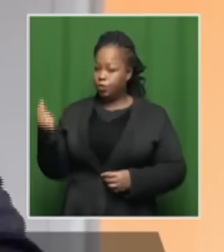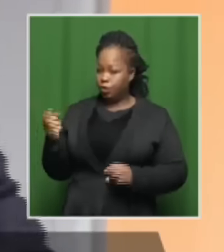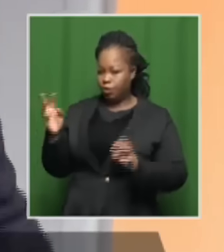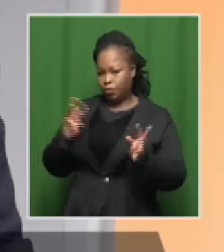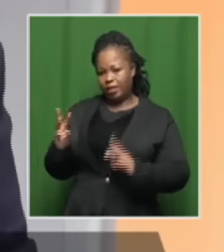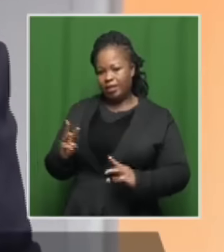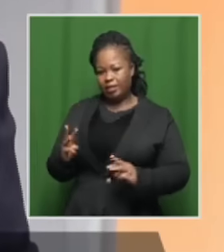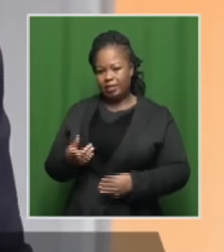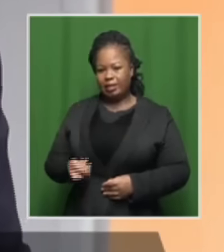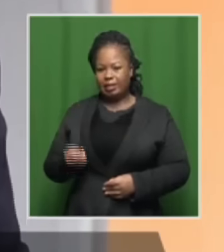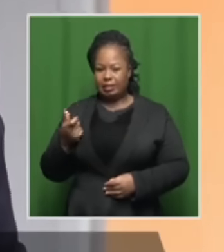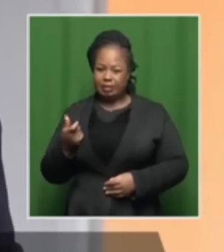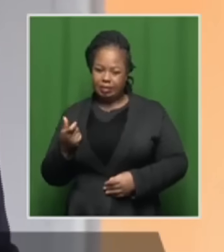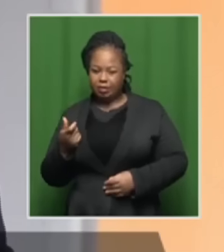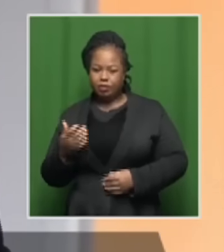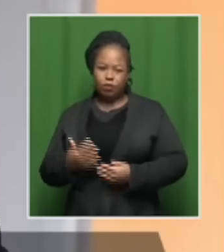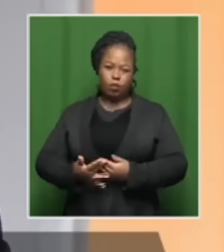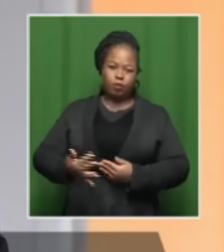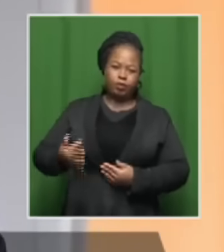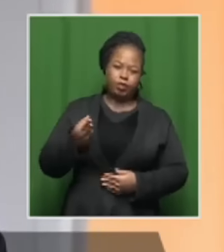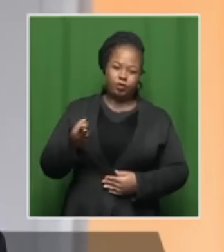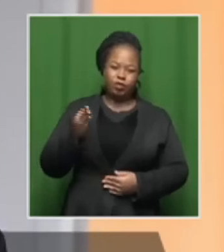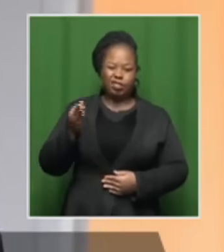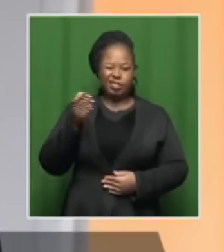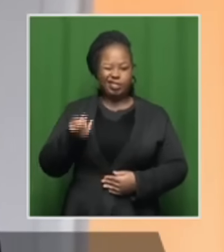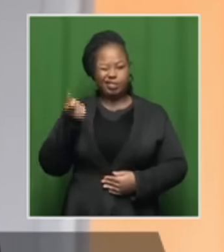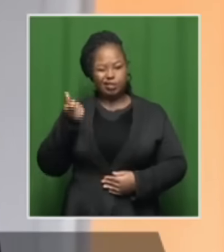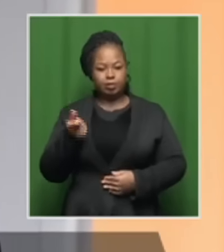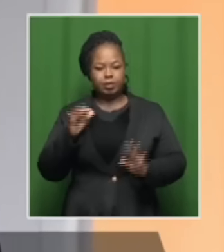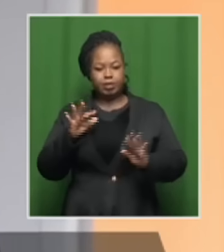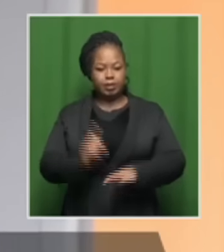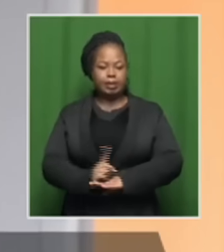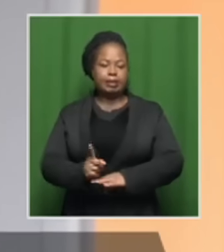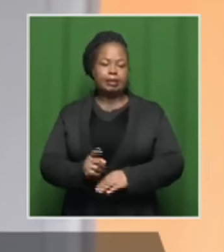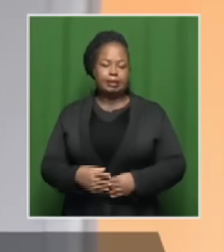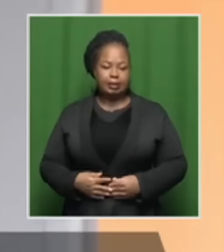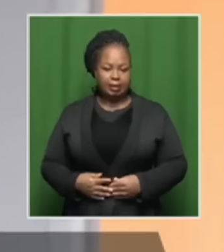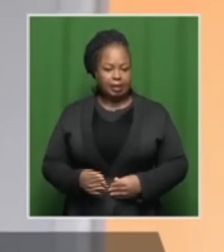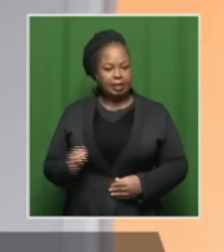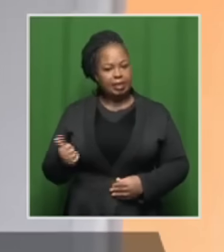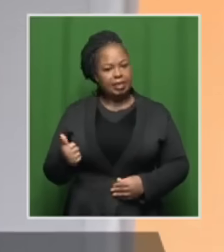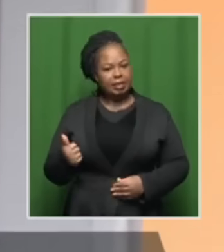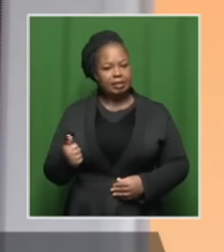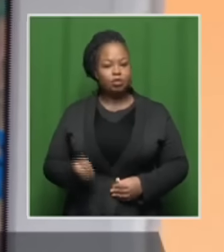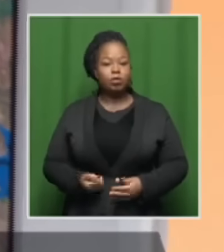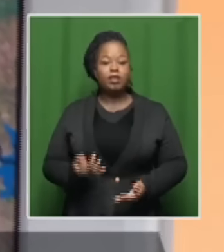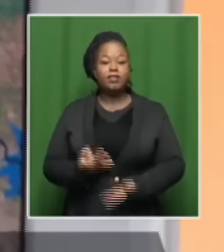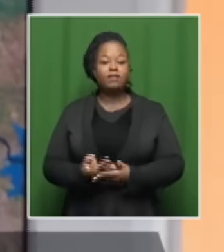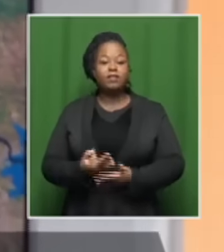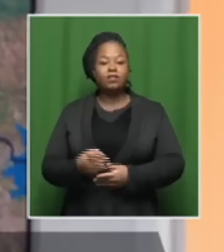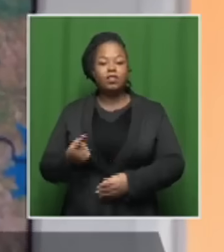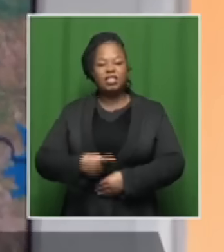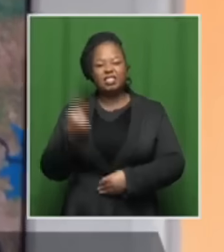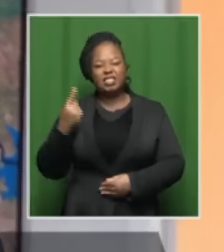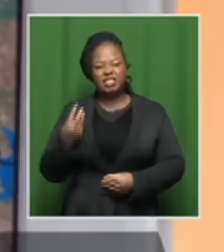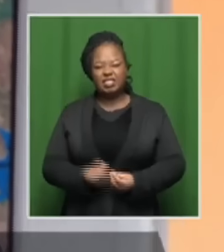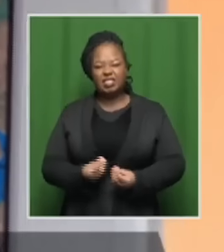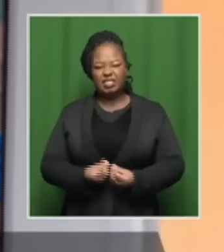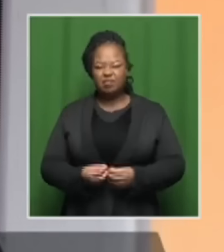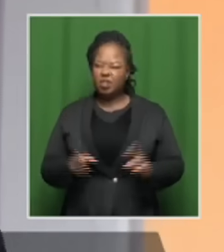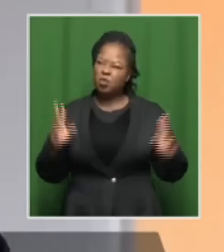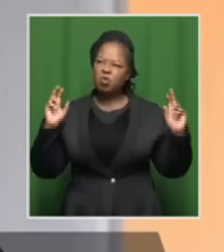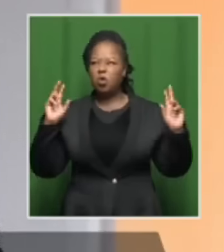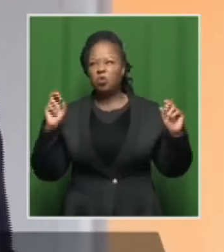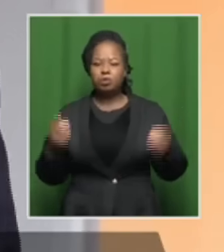a little bit of a forecast, just a little sort of 10-second thing, and then I would give a fact for the day or something ridiculous, or like a quote,